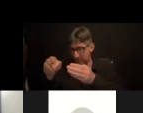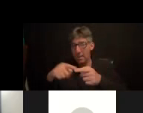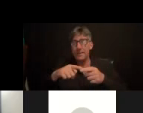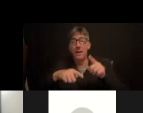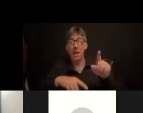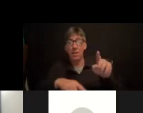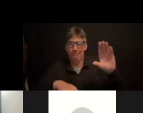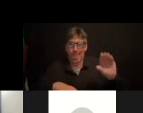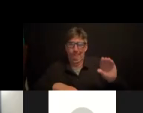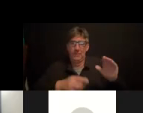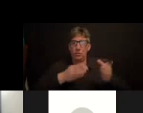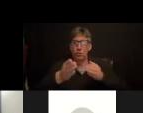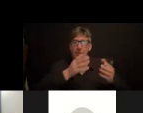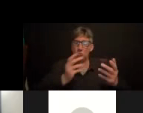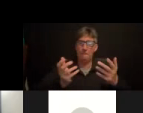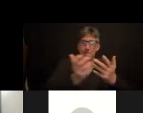ridership.